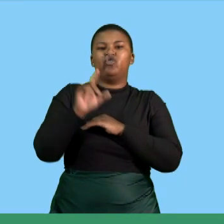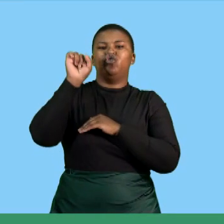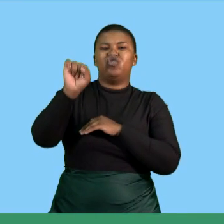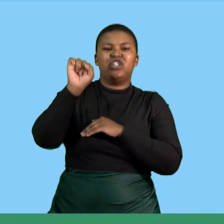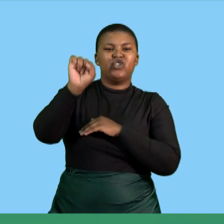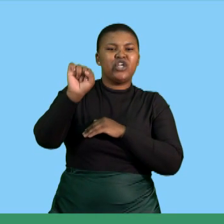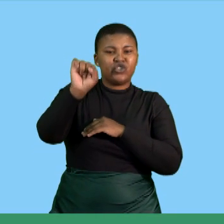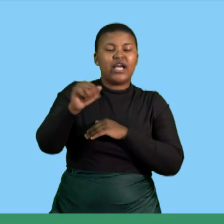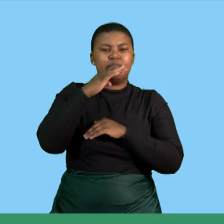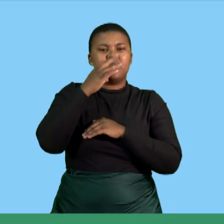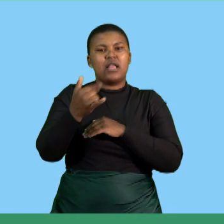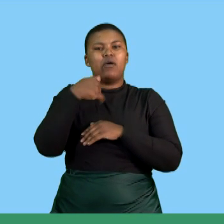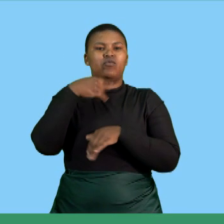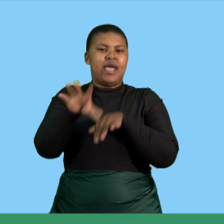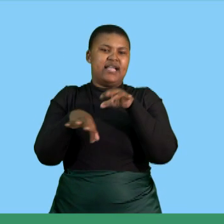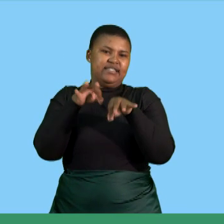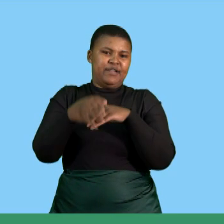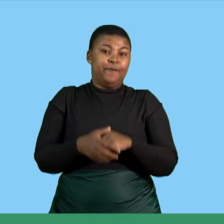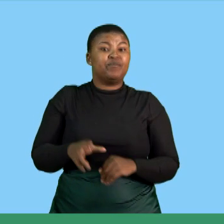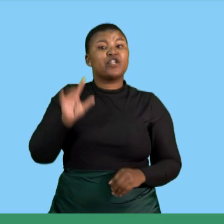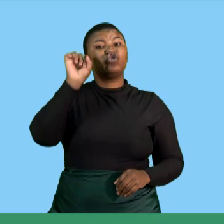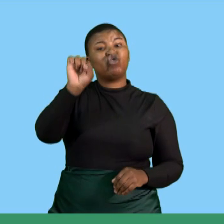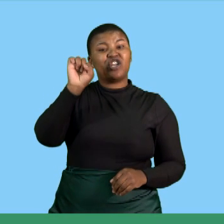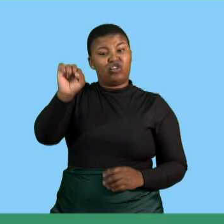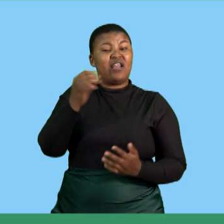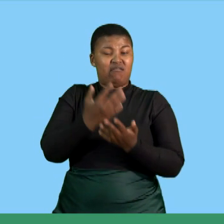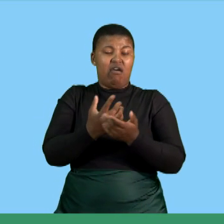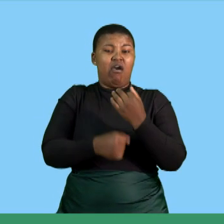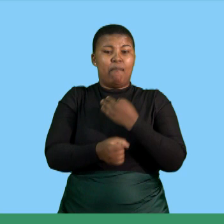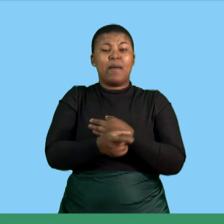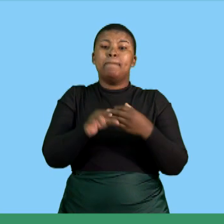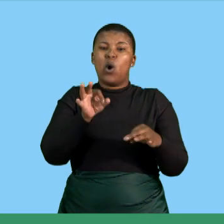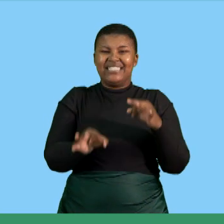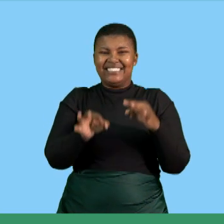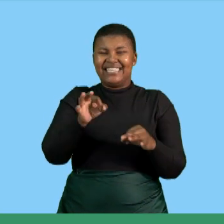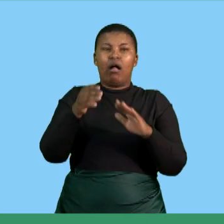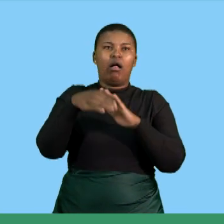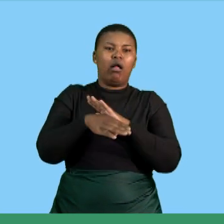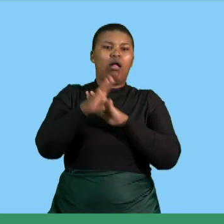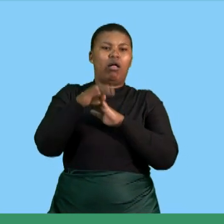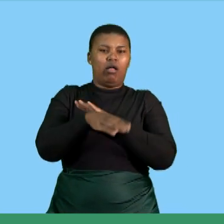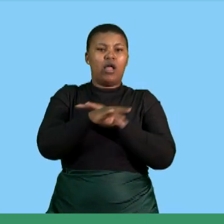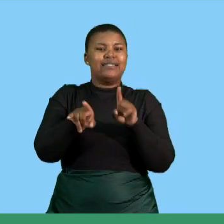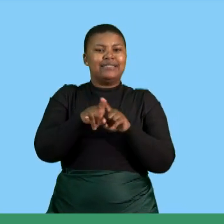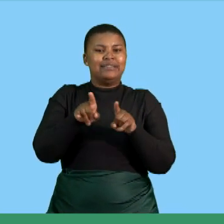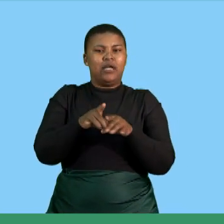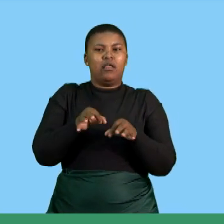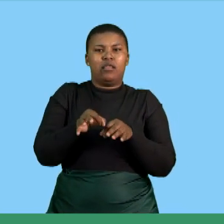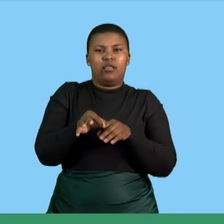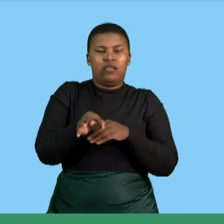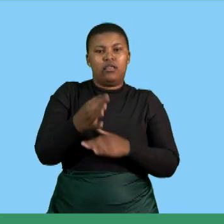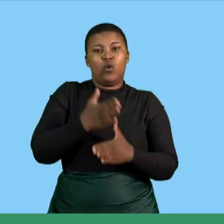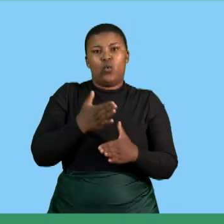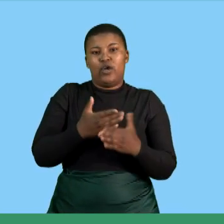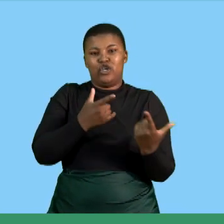So we have now discussed and said strikes cause political instability and delays in productivity.